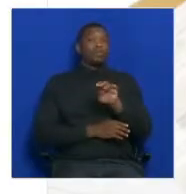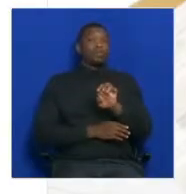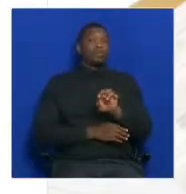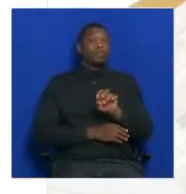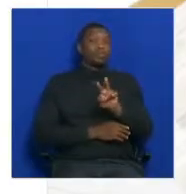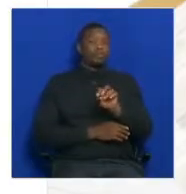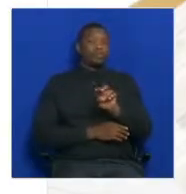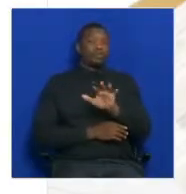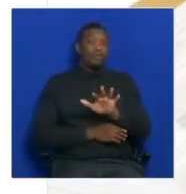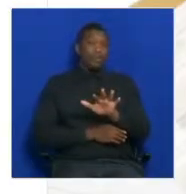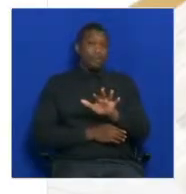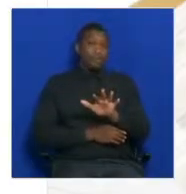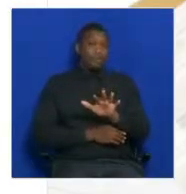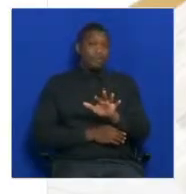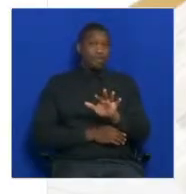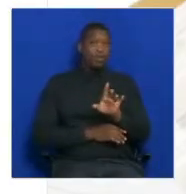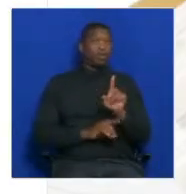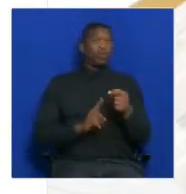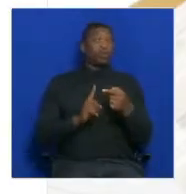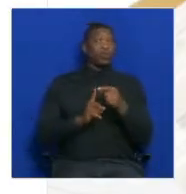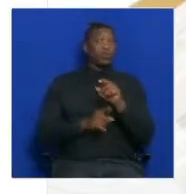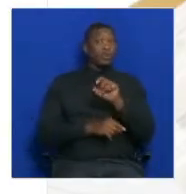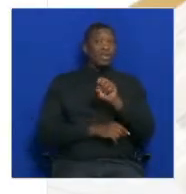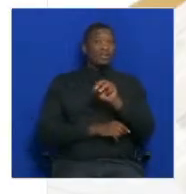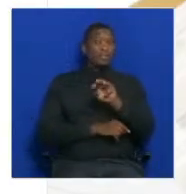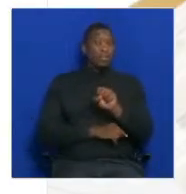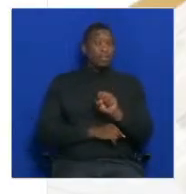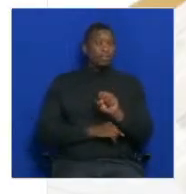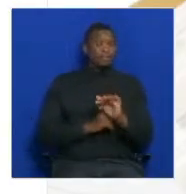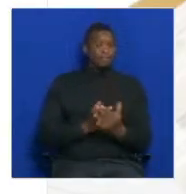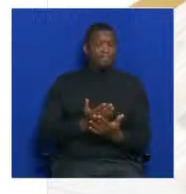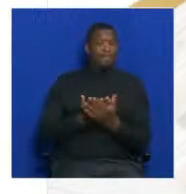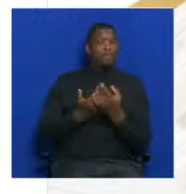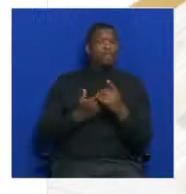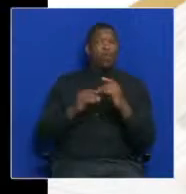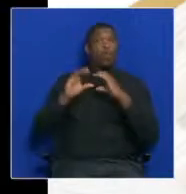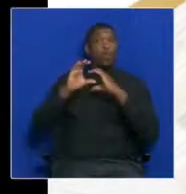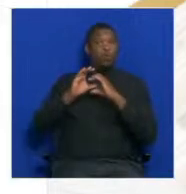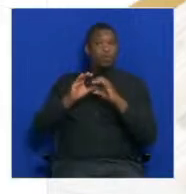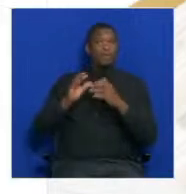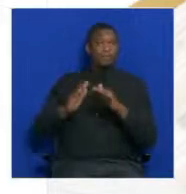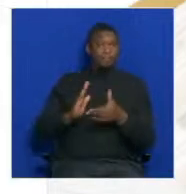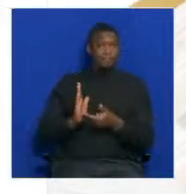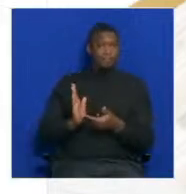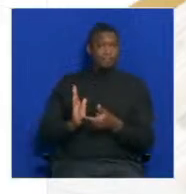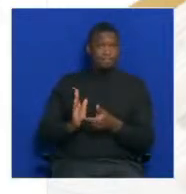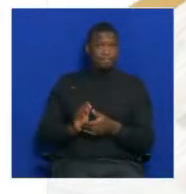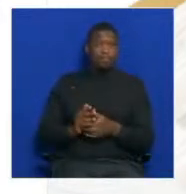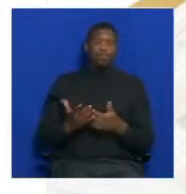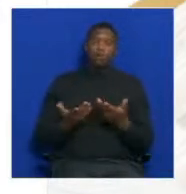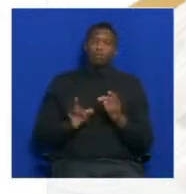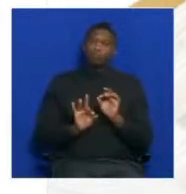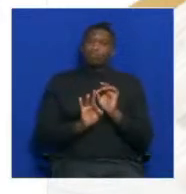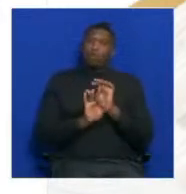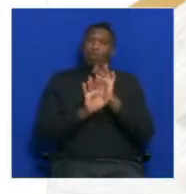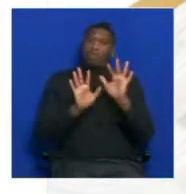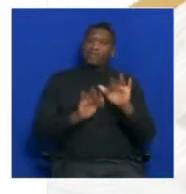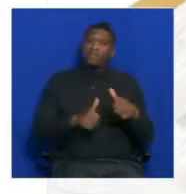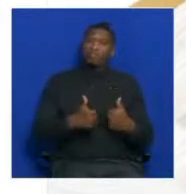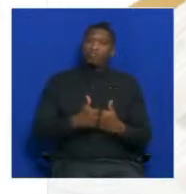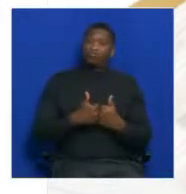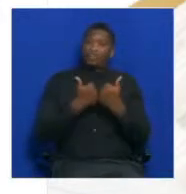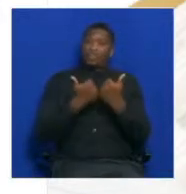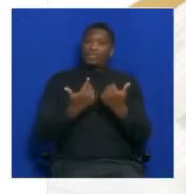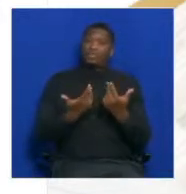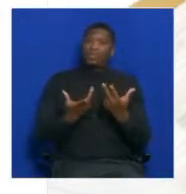marked MS10 communicating same. The obvious difficulty with that report